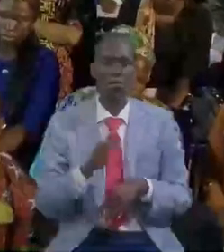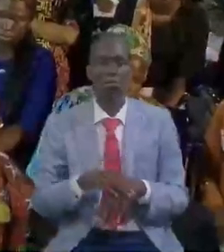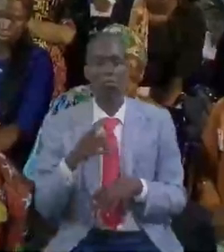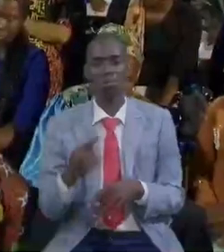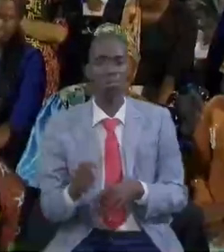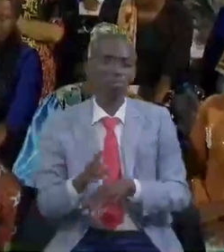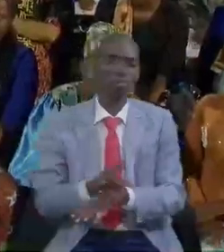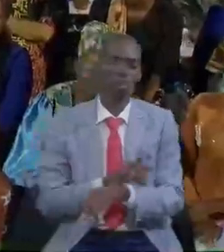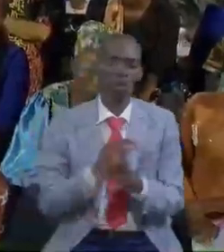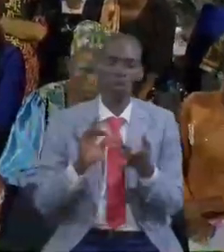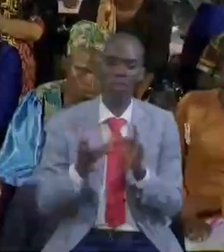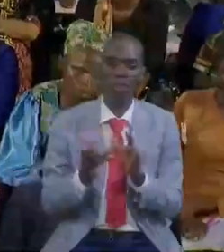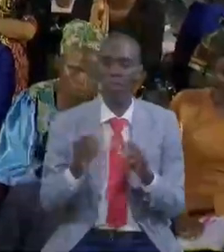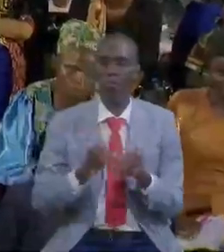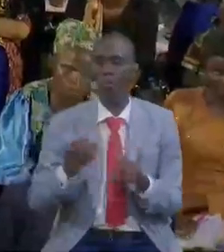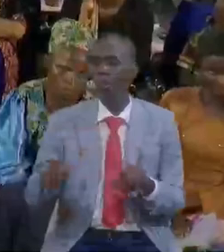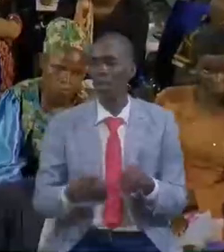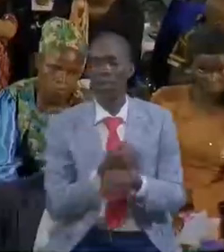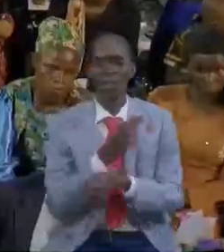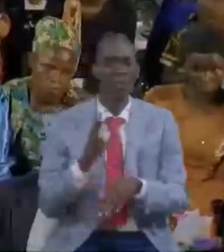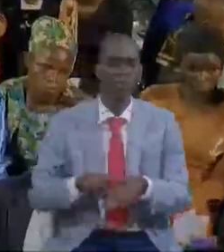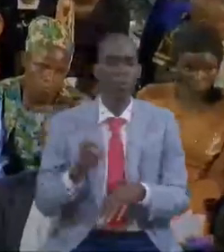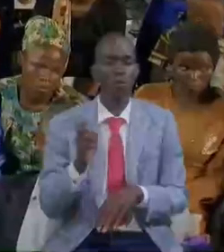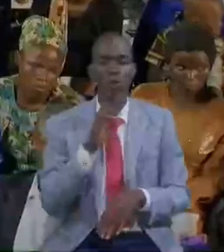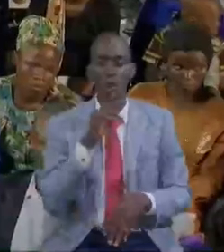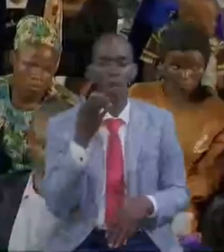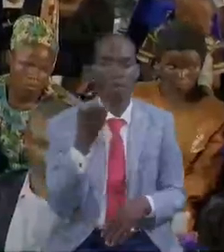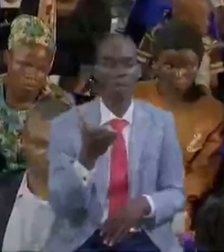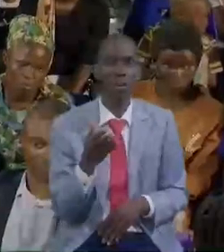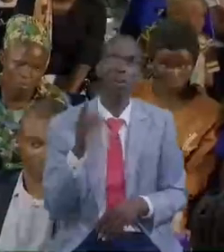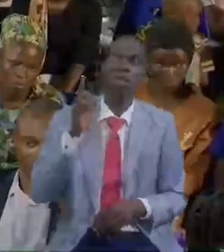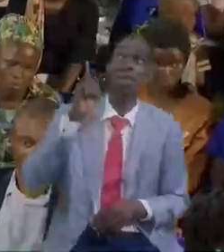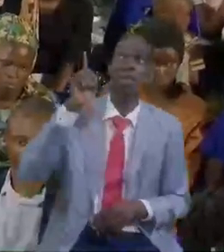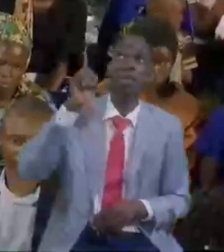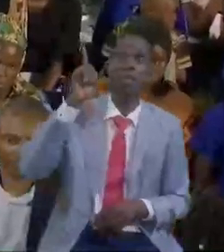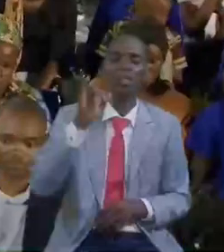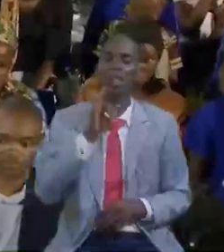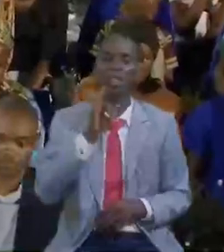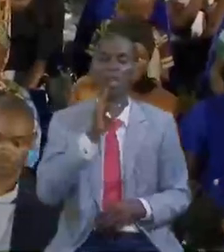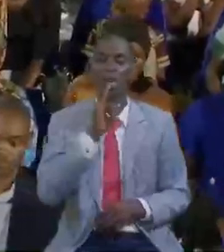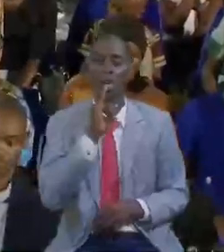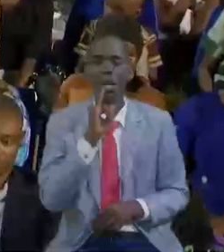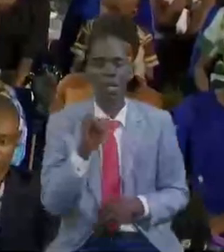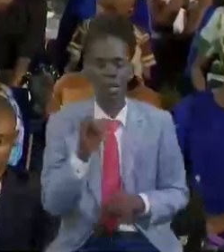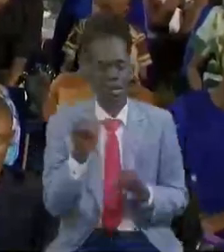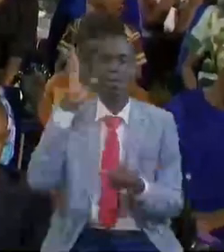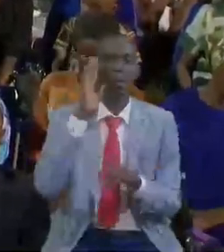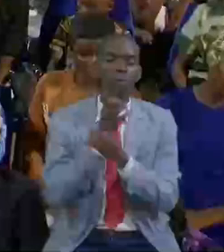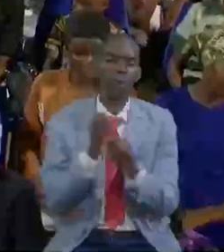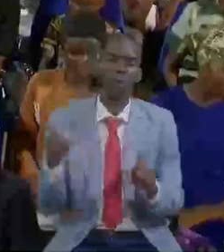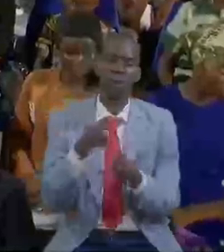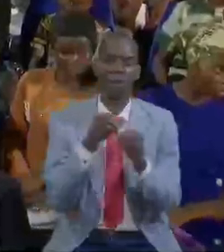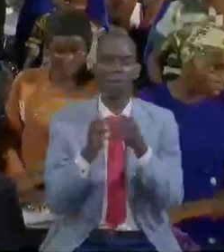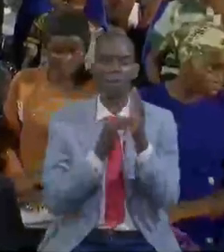there in any nation where you are, he is able, he will save you. Il vous